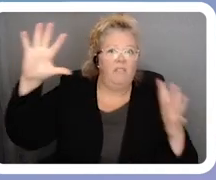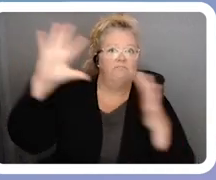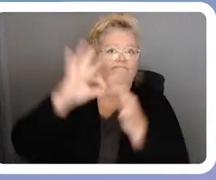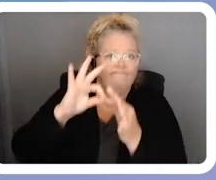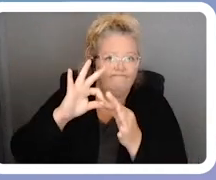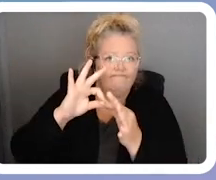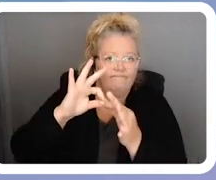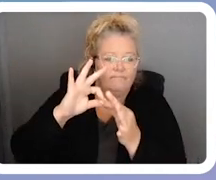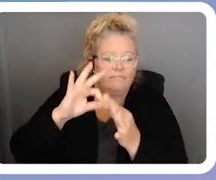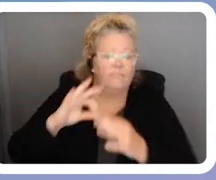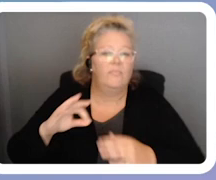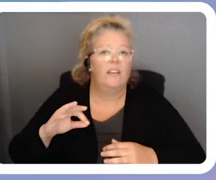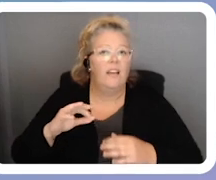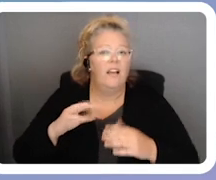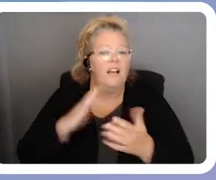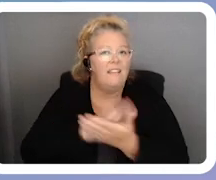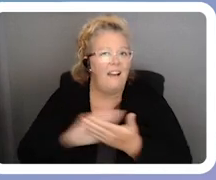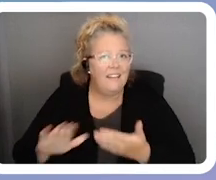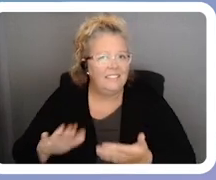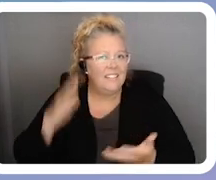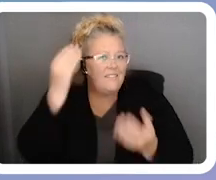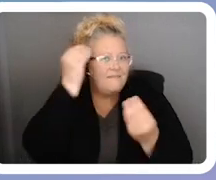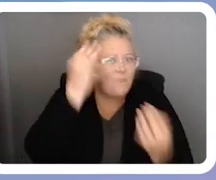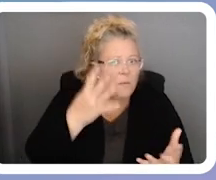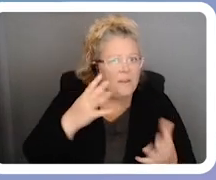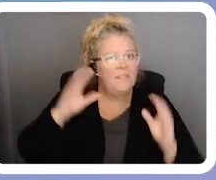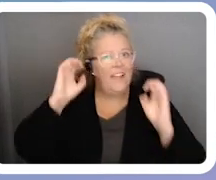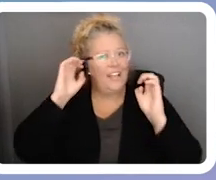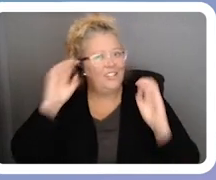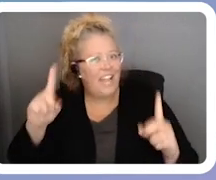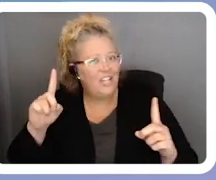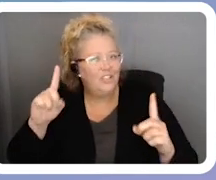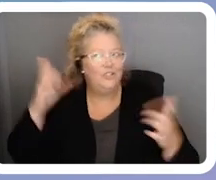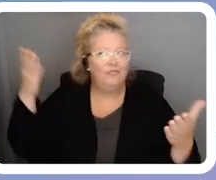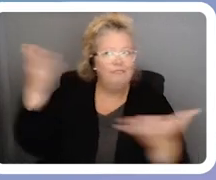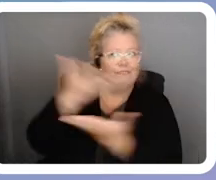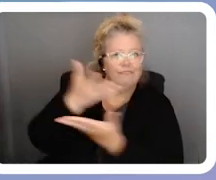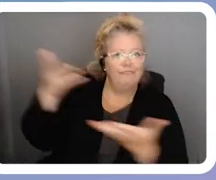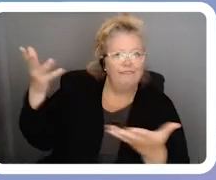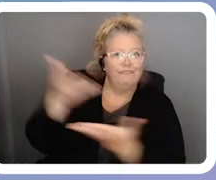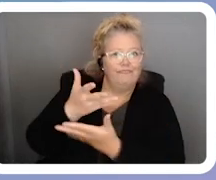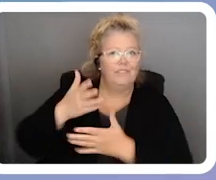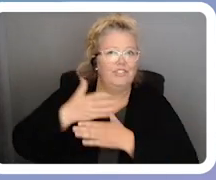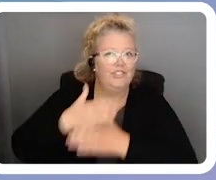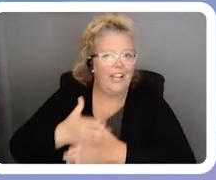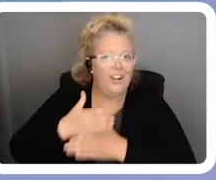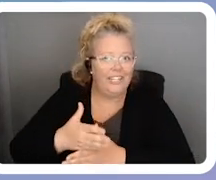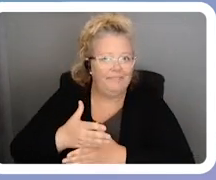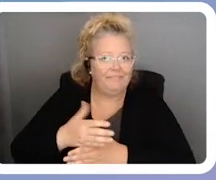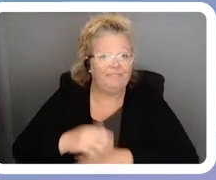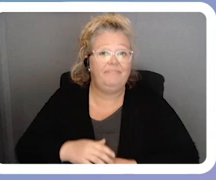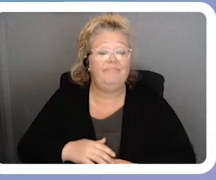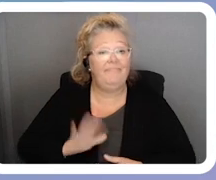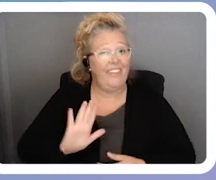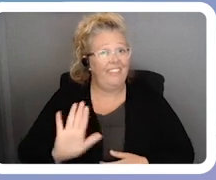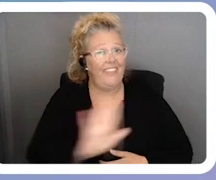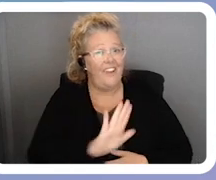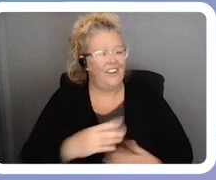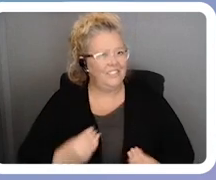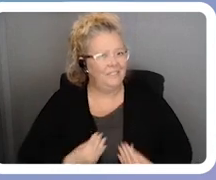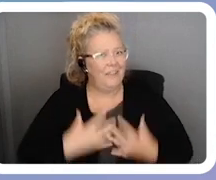between the two Best Buddies chapters in an informative and educational manner. For their inspiring